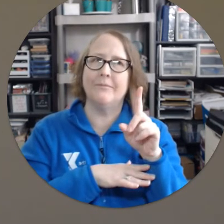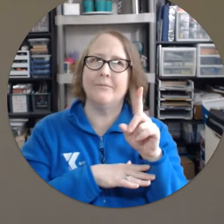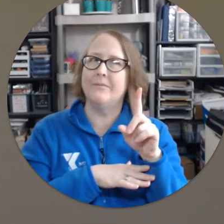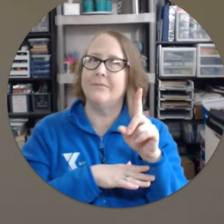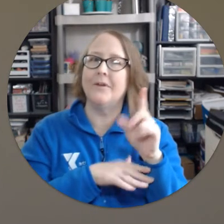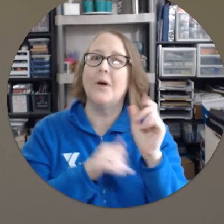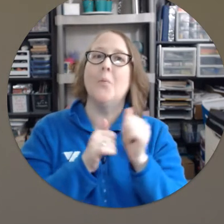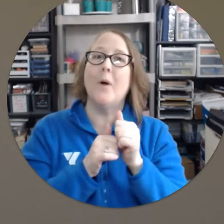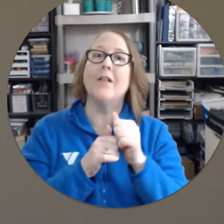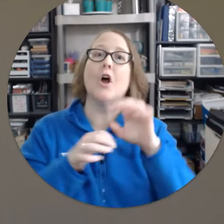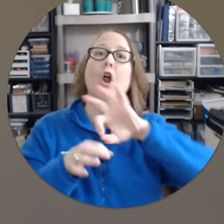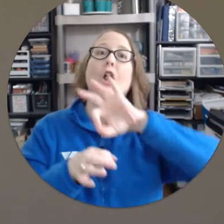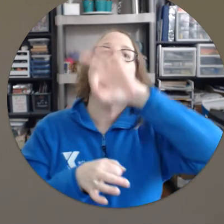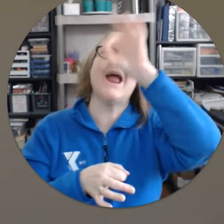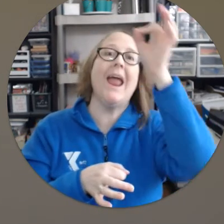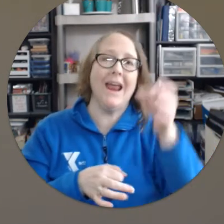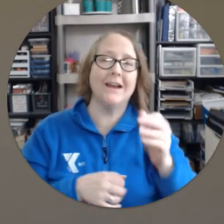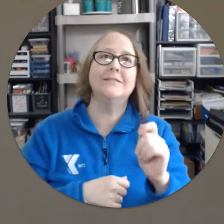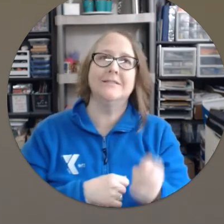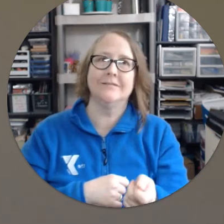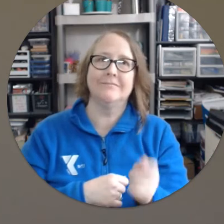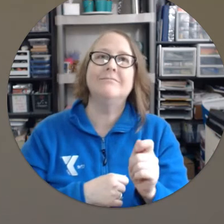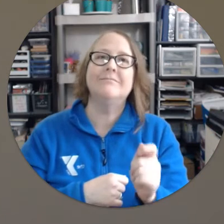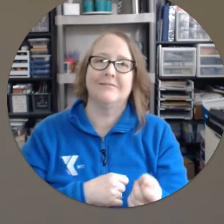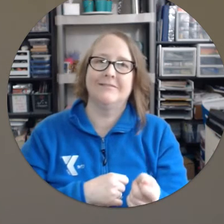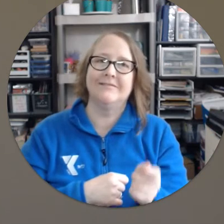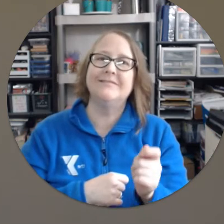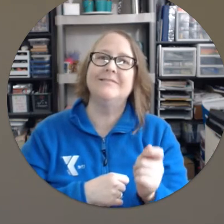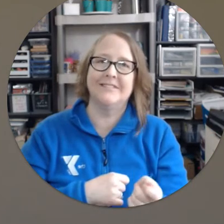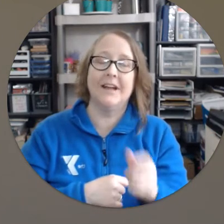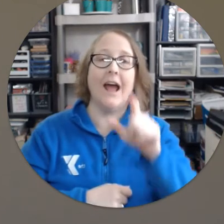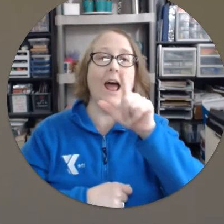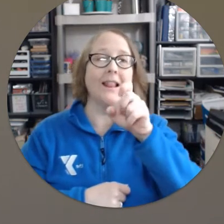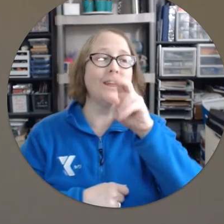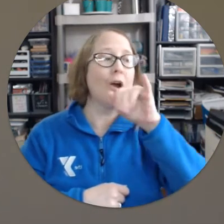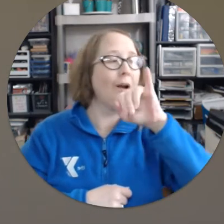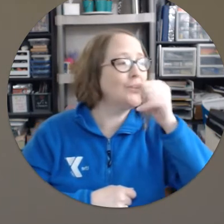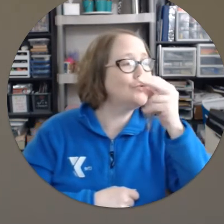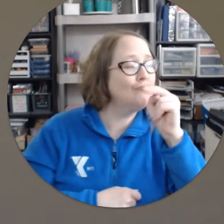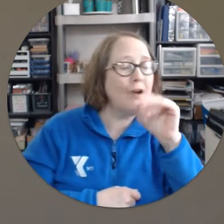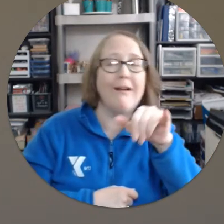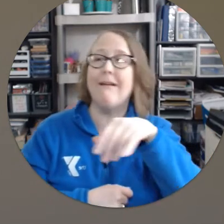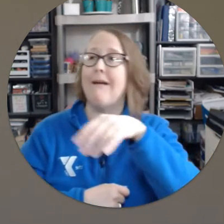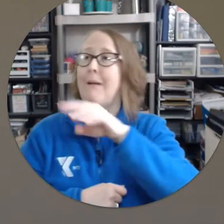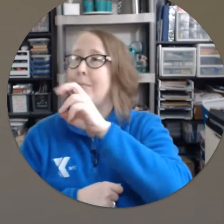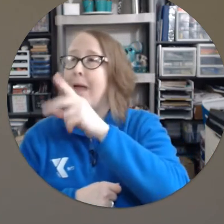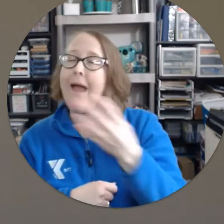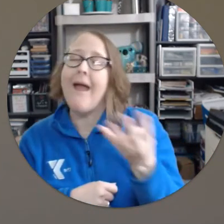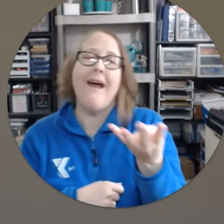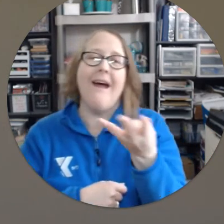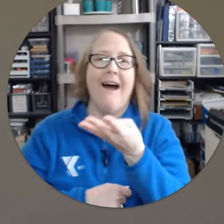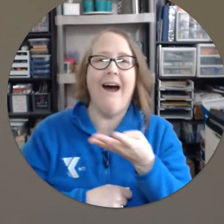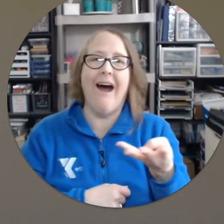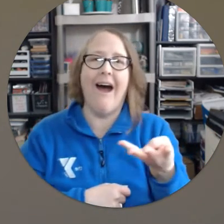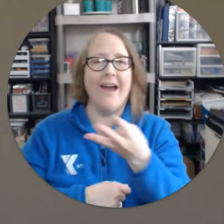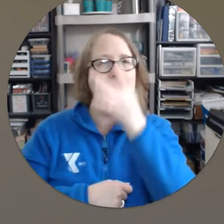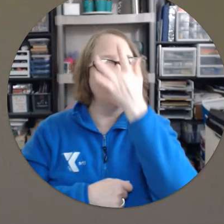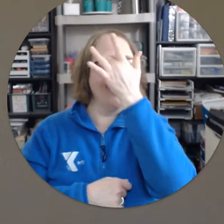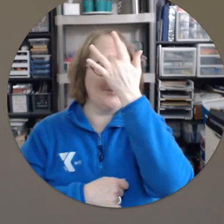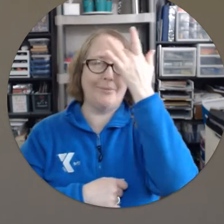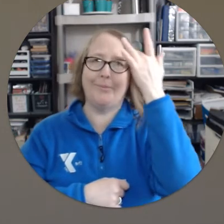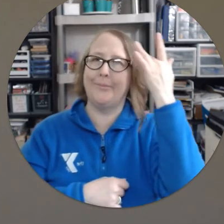with the cane she used now. Leora and Jenny and May and I forgot about